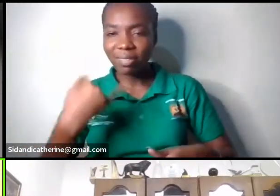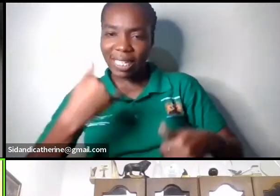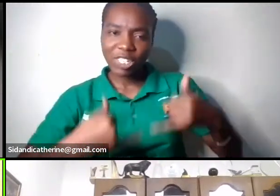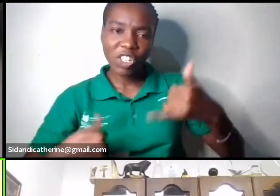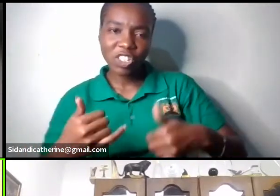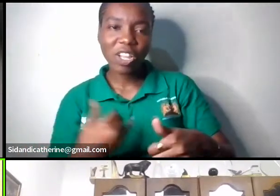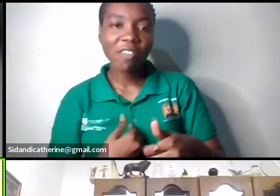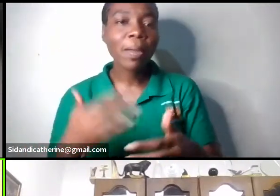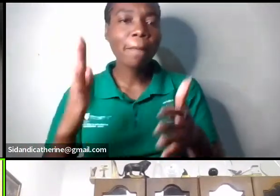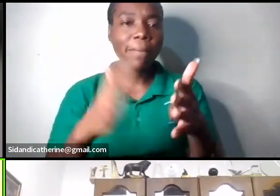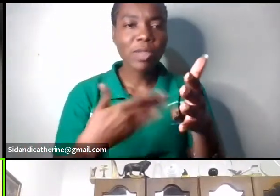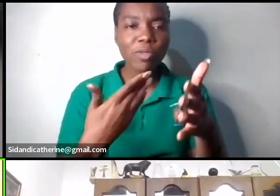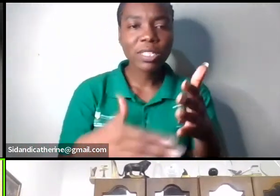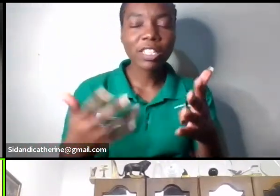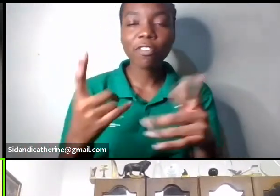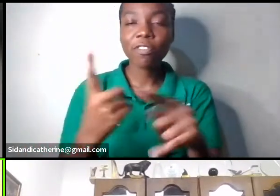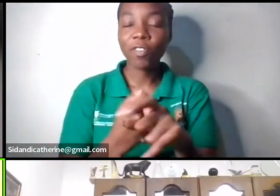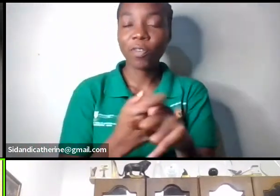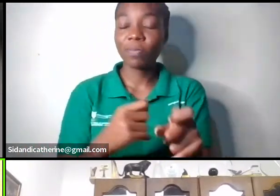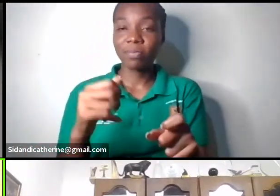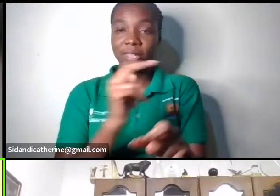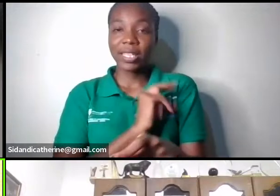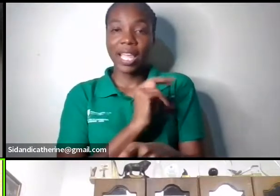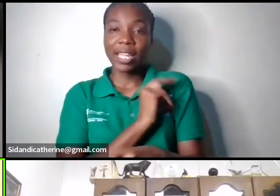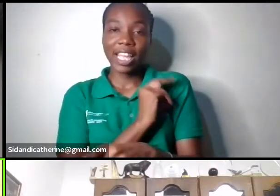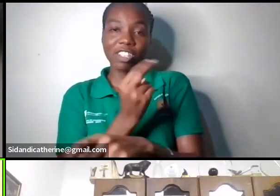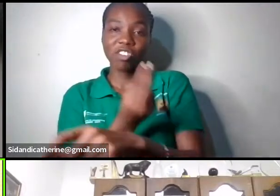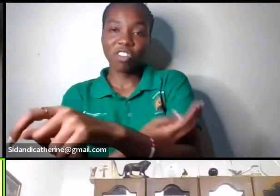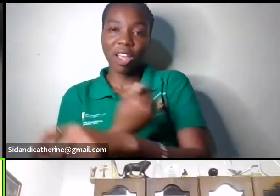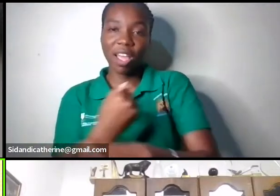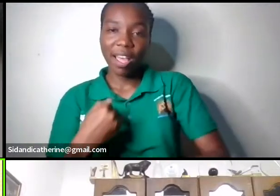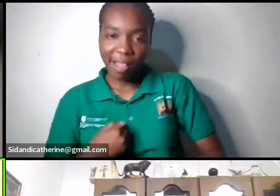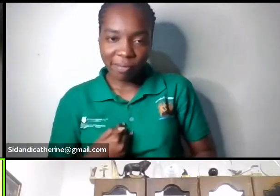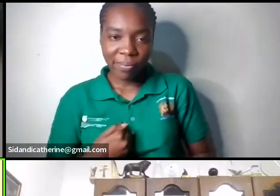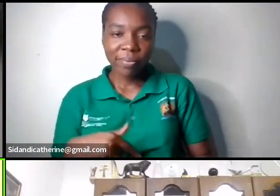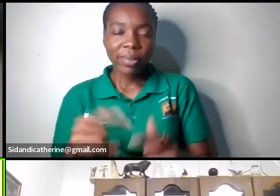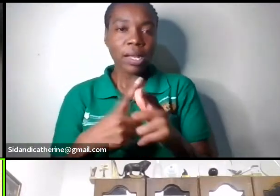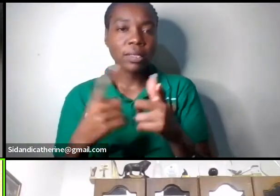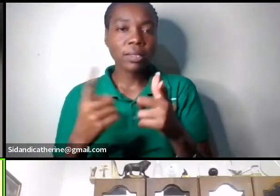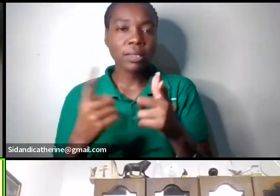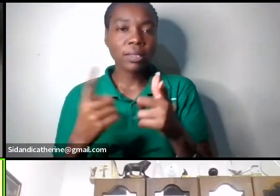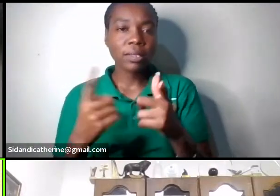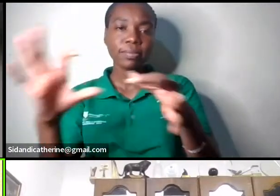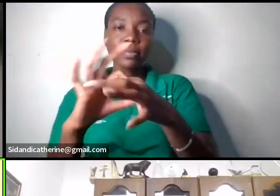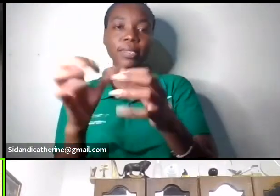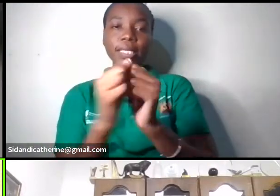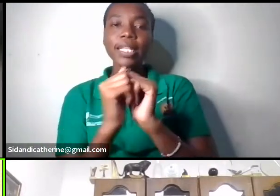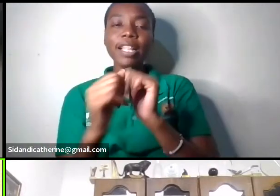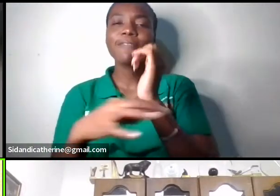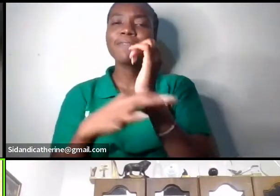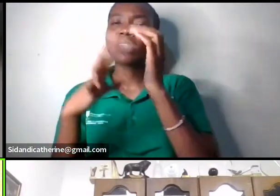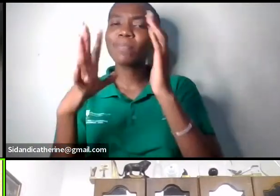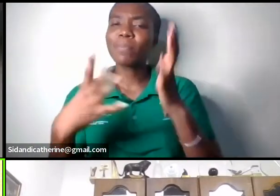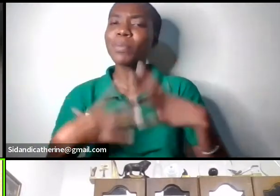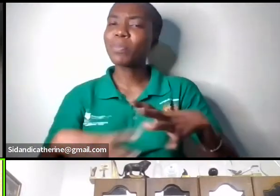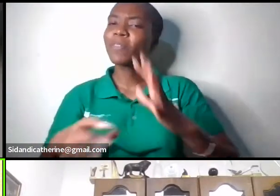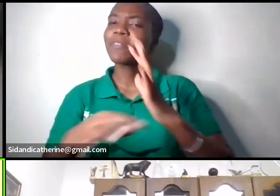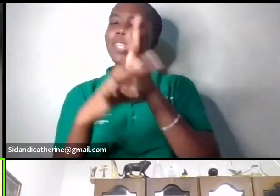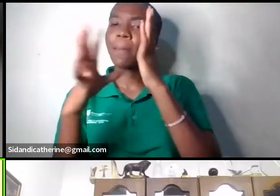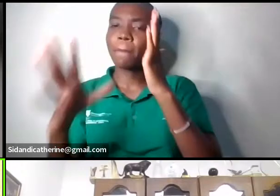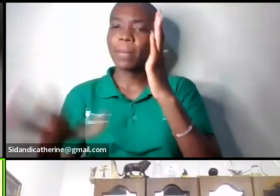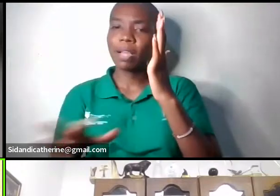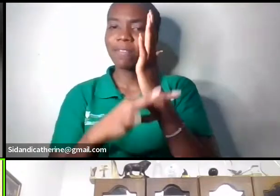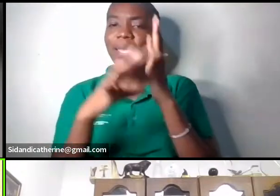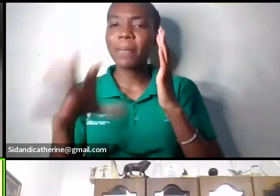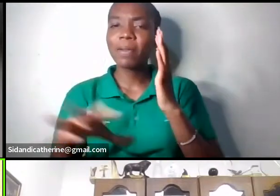from Nigeria that is collaborated with the world famous people. I mean, look at that. And it just